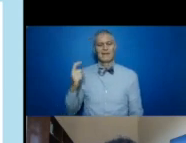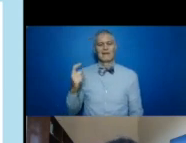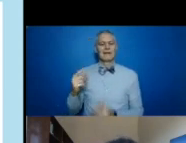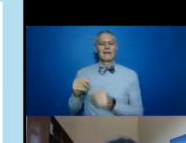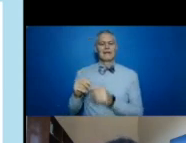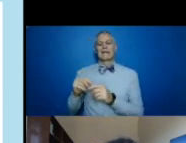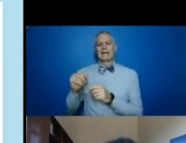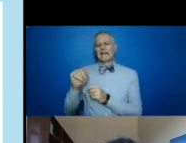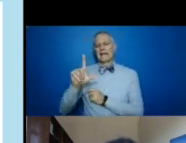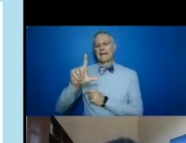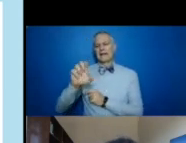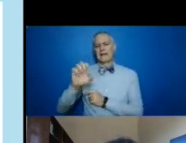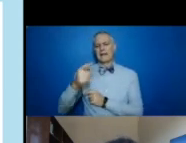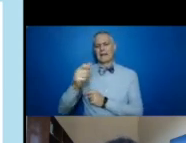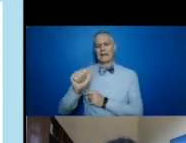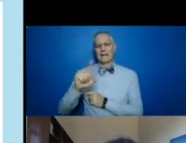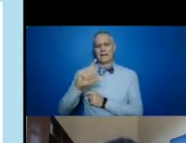really quickly, is